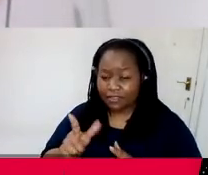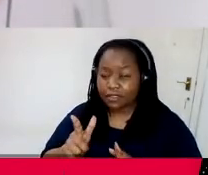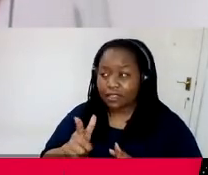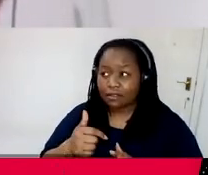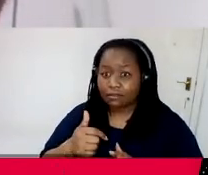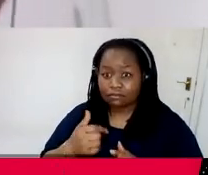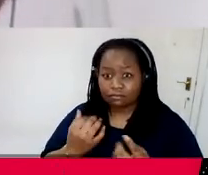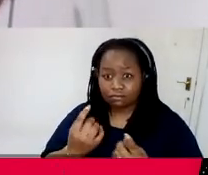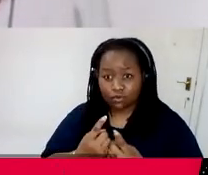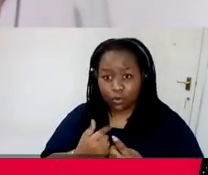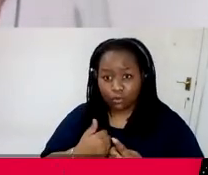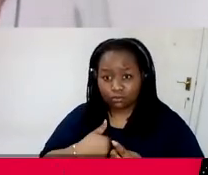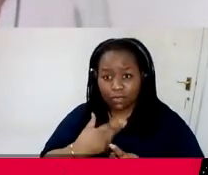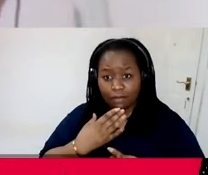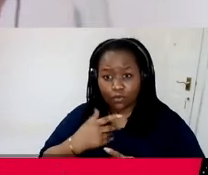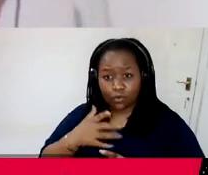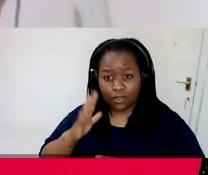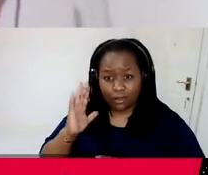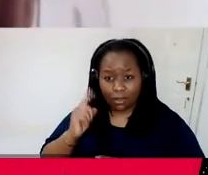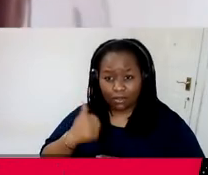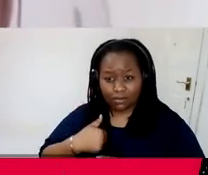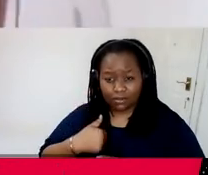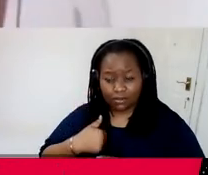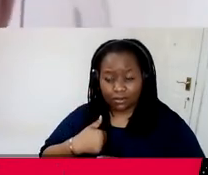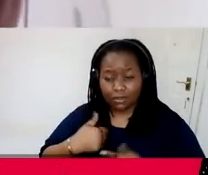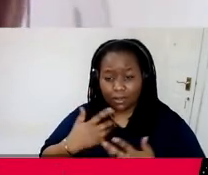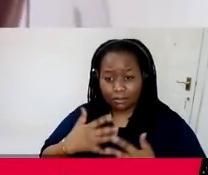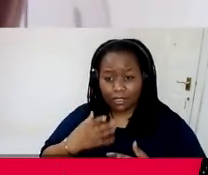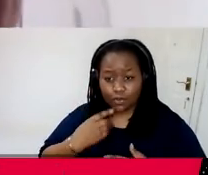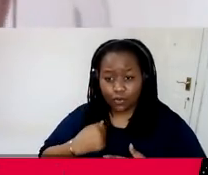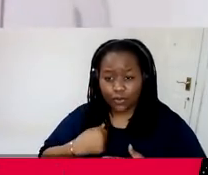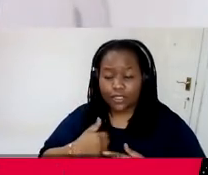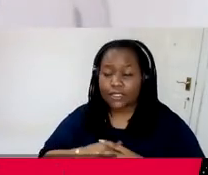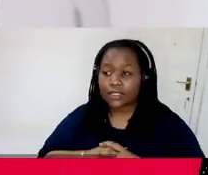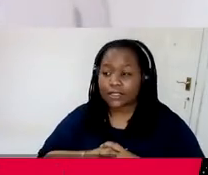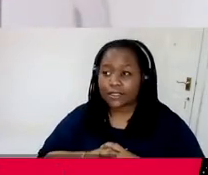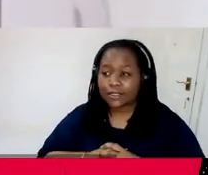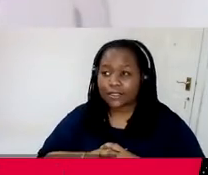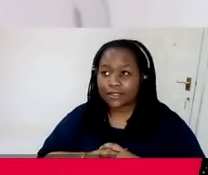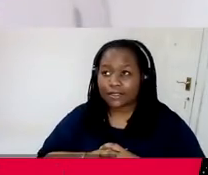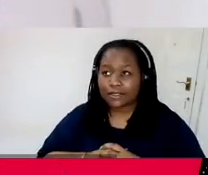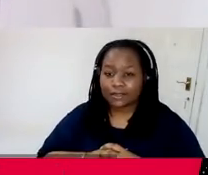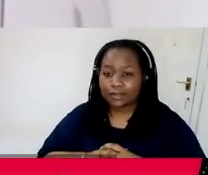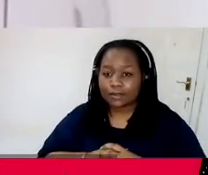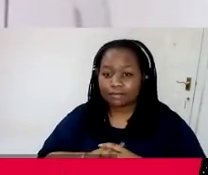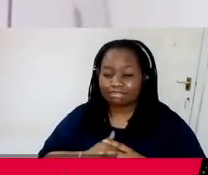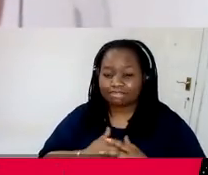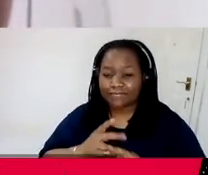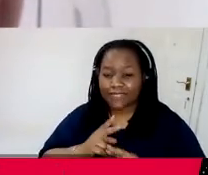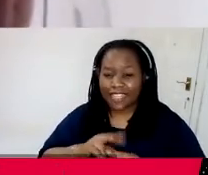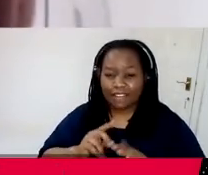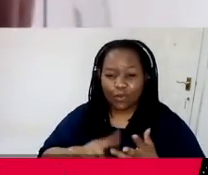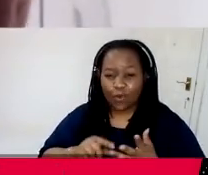are themselves really interesting and part of the political dynamics around how